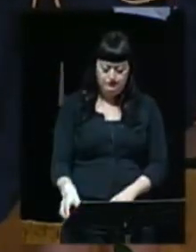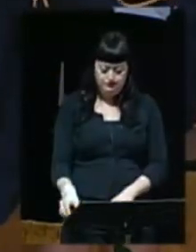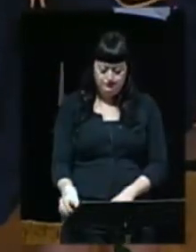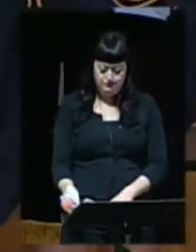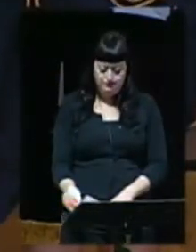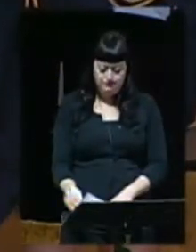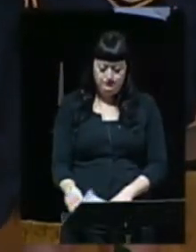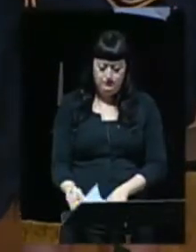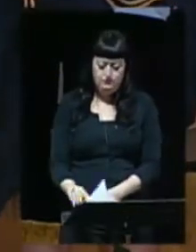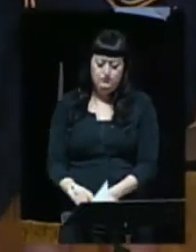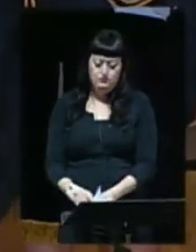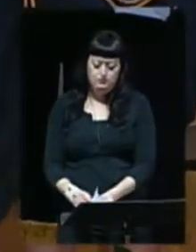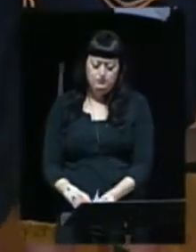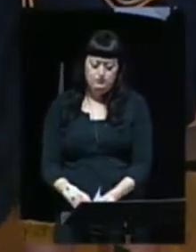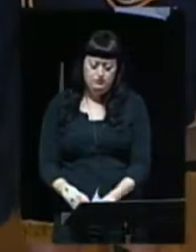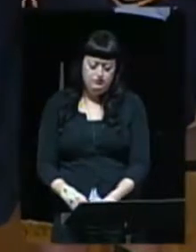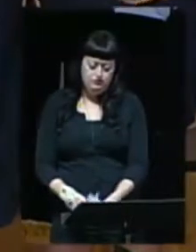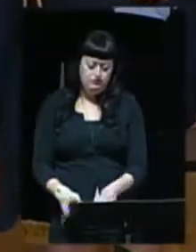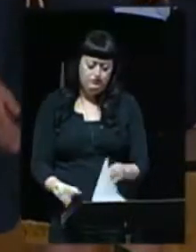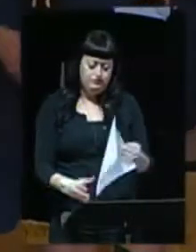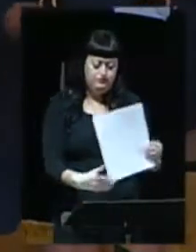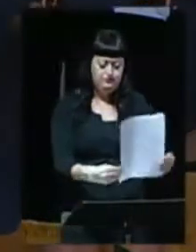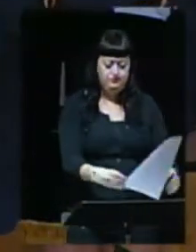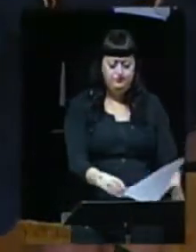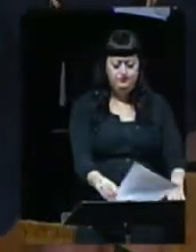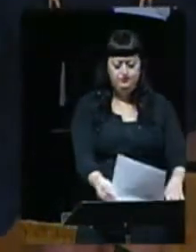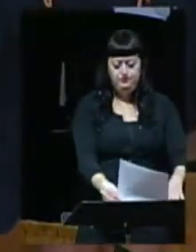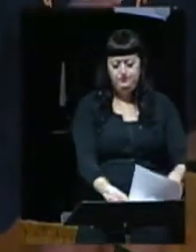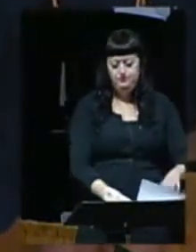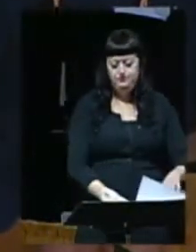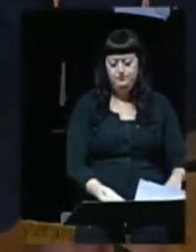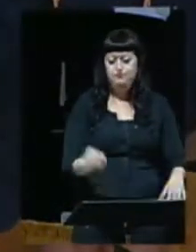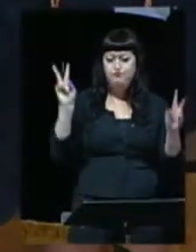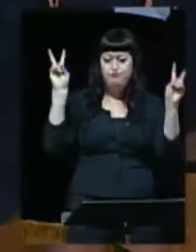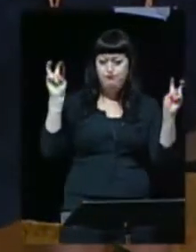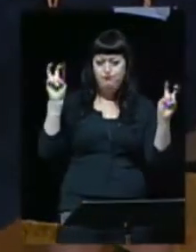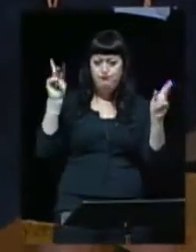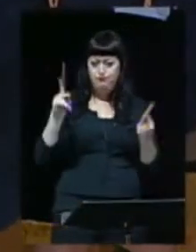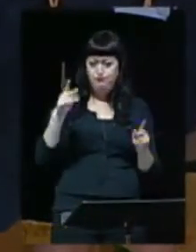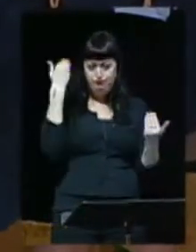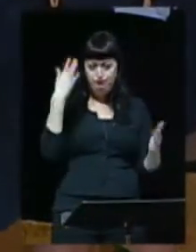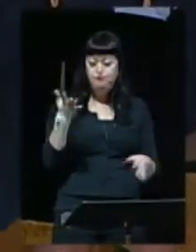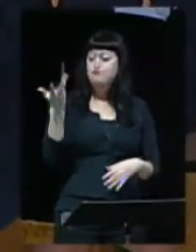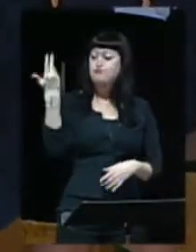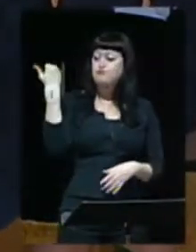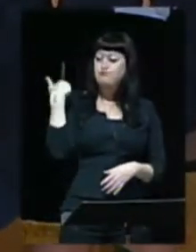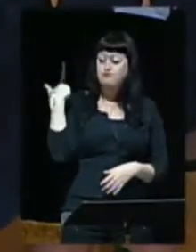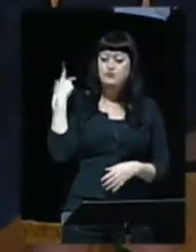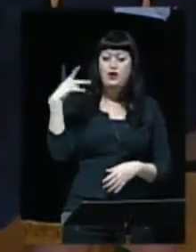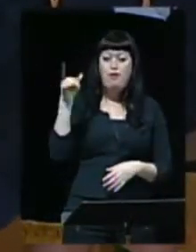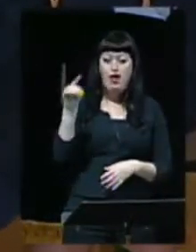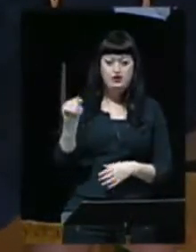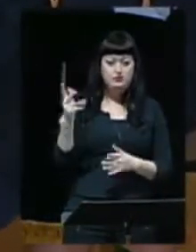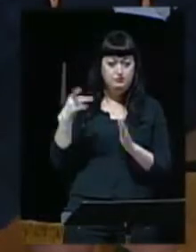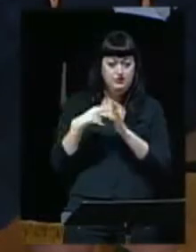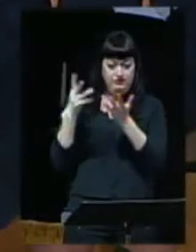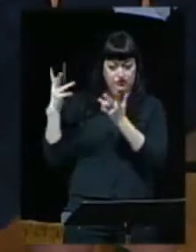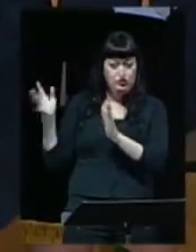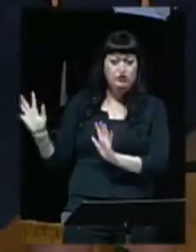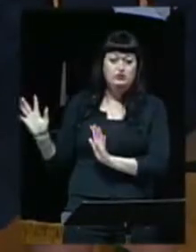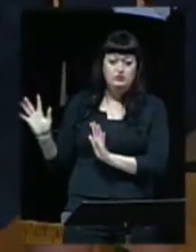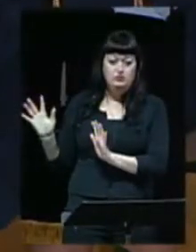it up best. The past is the past. They call it that for a reason. Don't let the past get in the way of